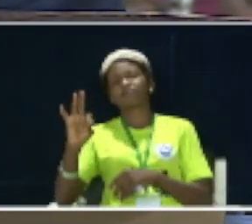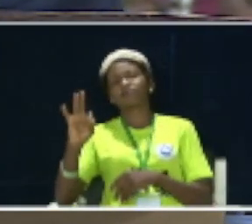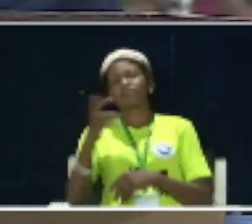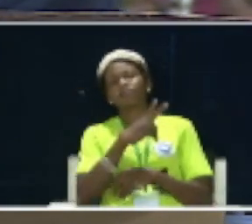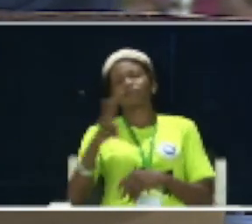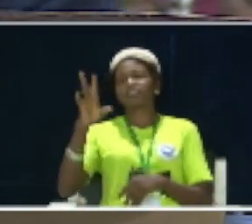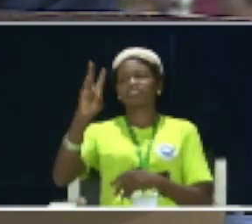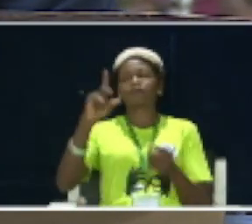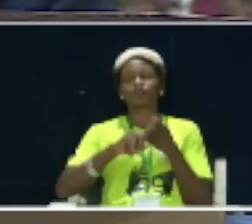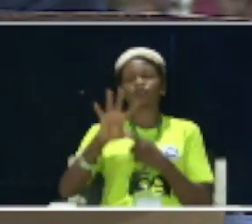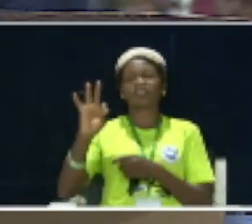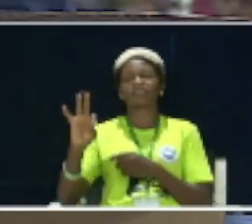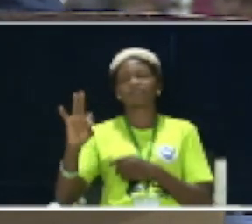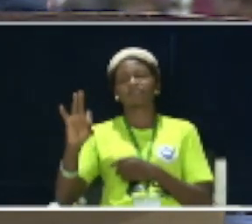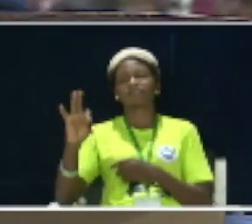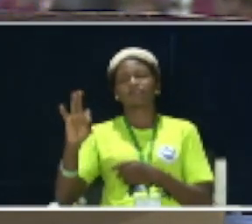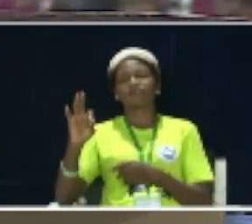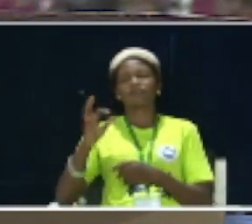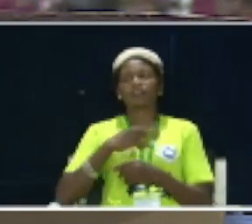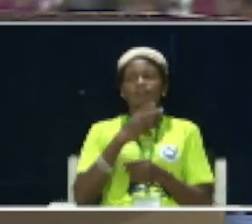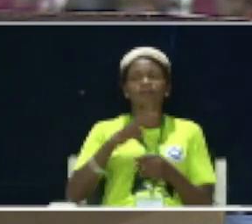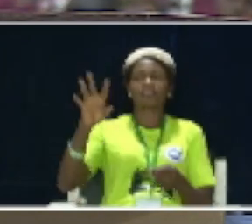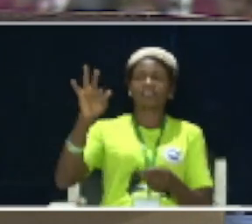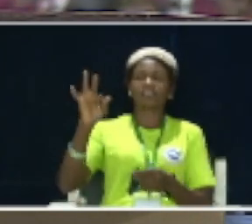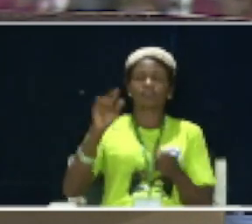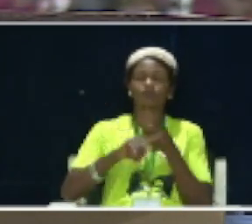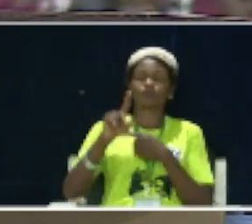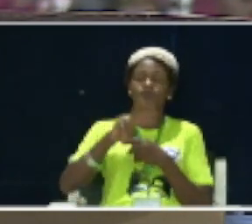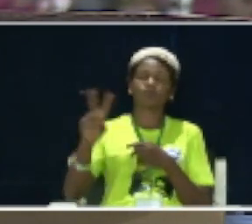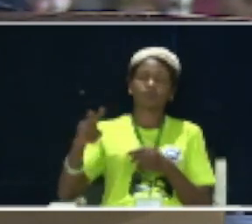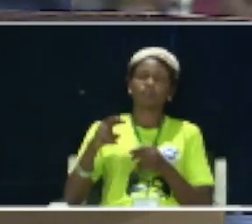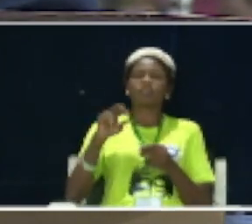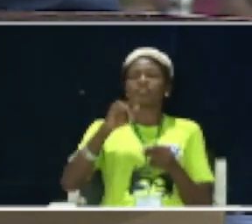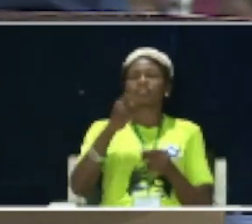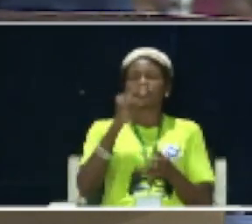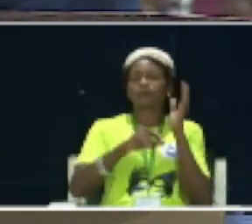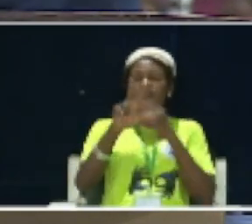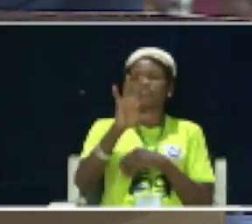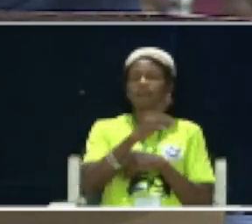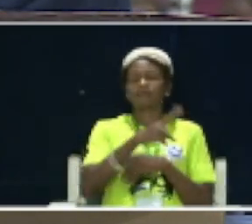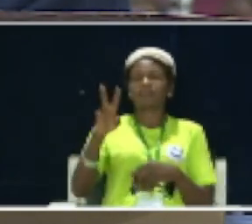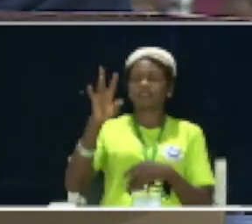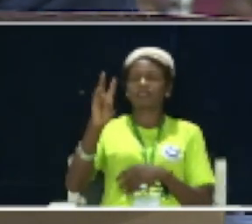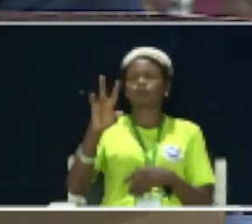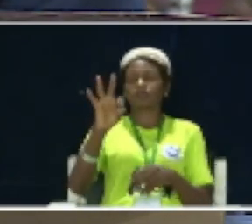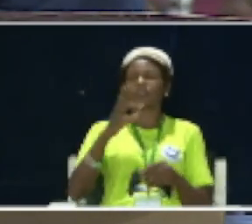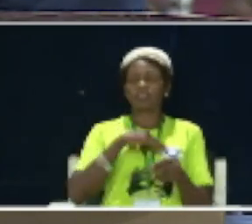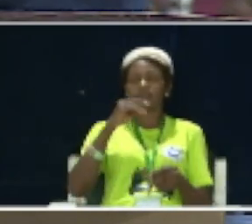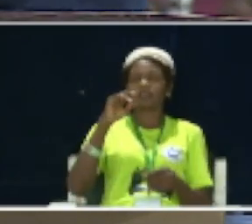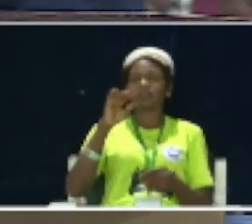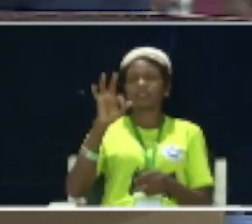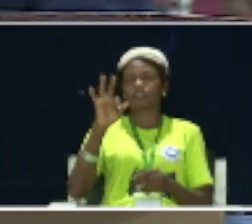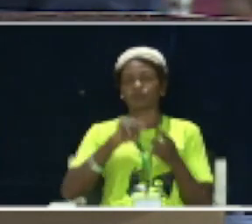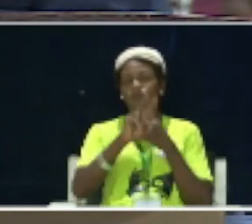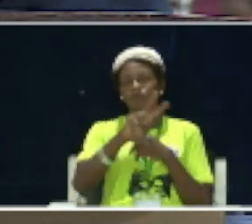verse 7 to 9, and verse 19 to 22. Genesis 39, 7 to 9, and verse 19 to 22.